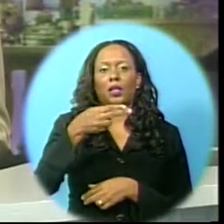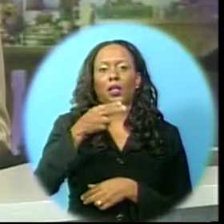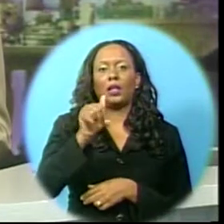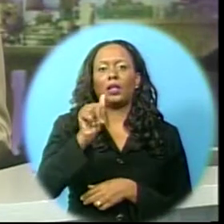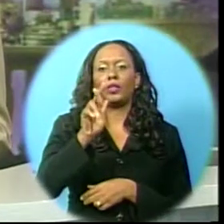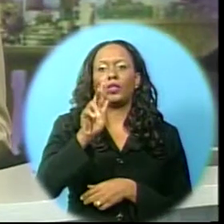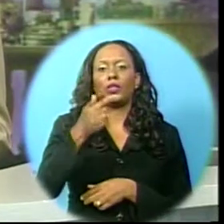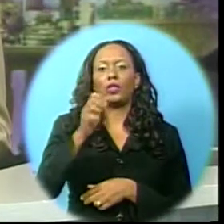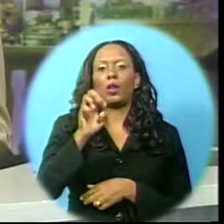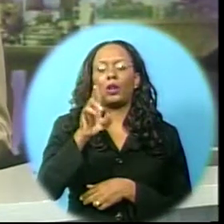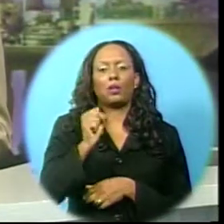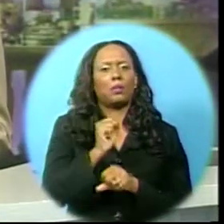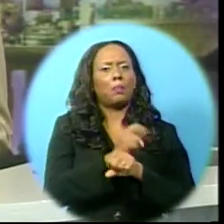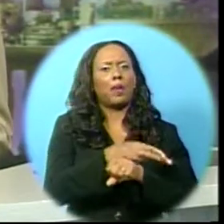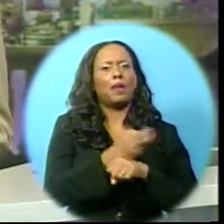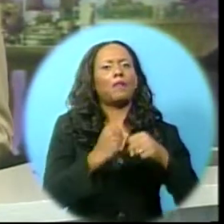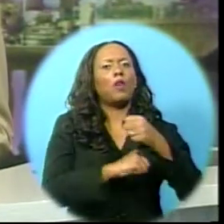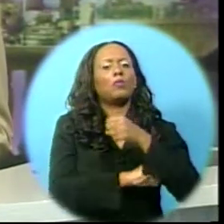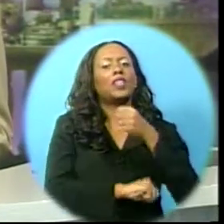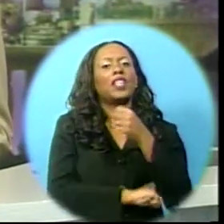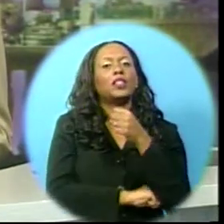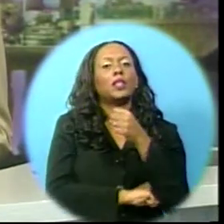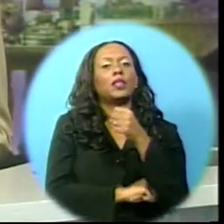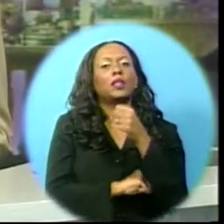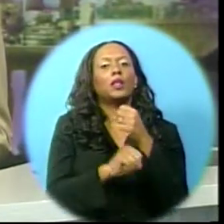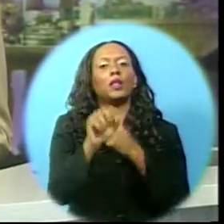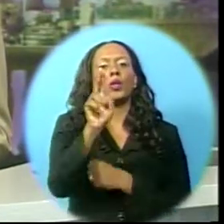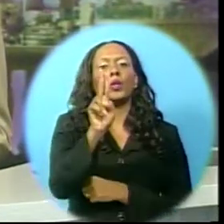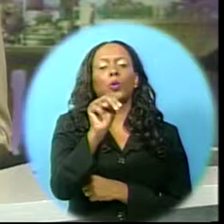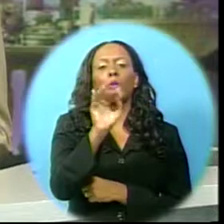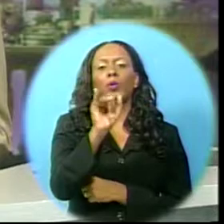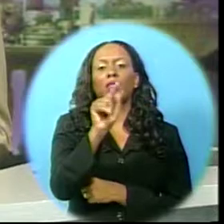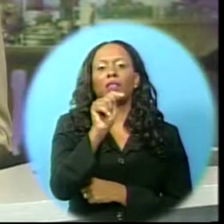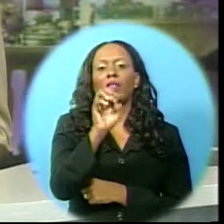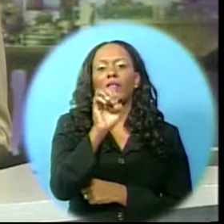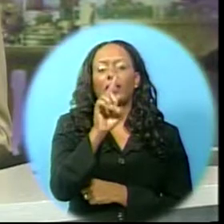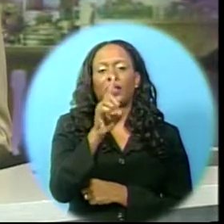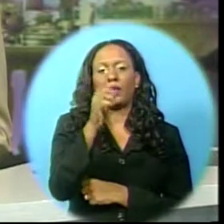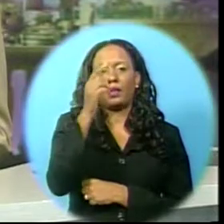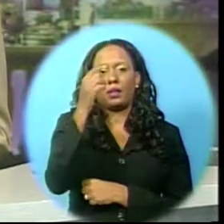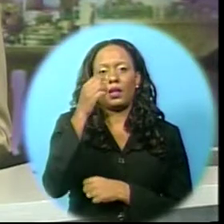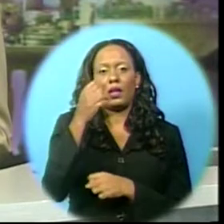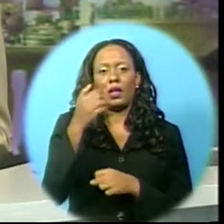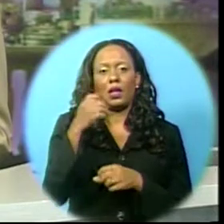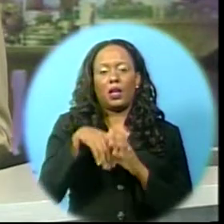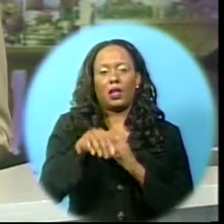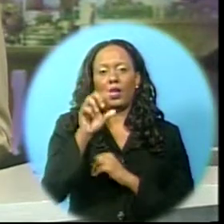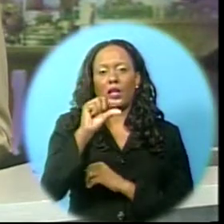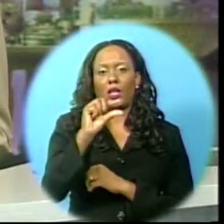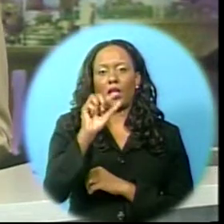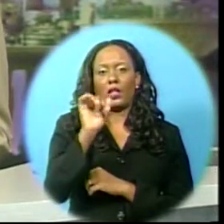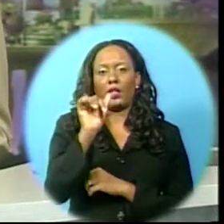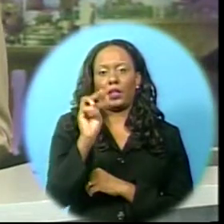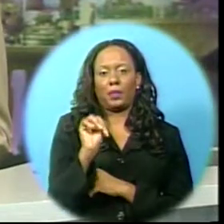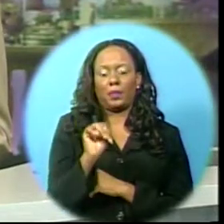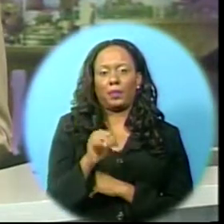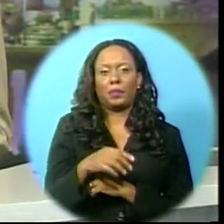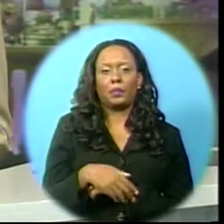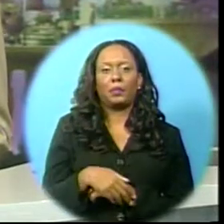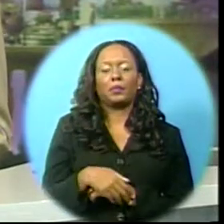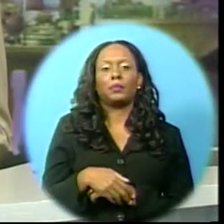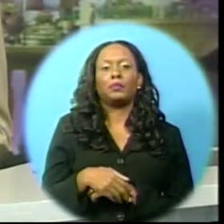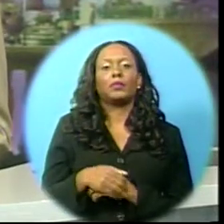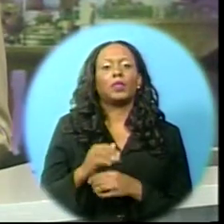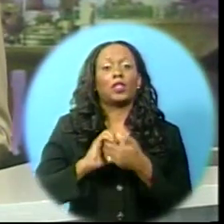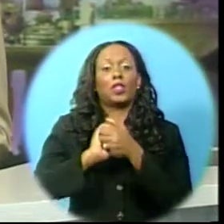United last night in the Goddard Enterprises Limited Division 1 Volleyball Men's League at the Wildy Gym. The champs had to work hard for